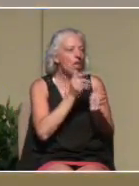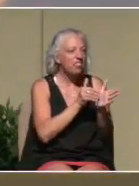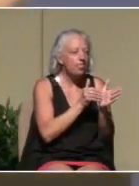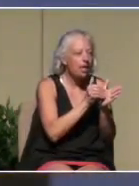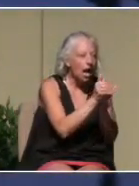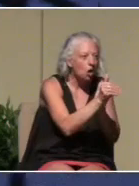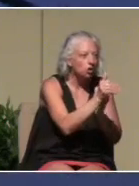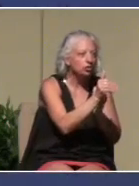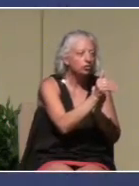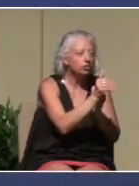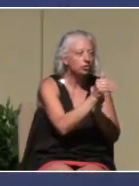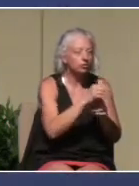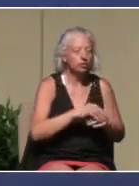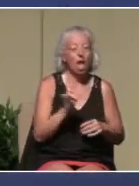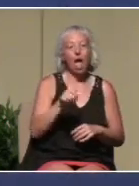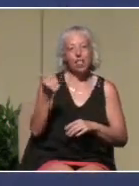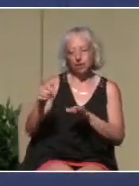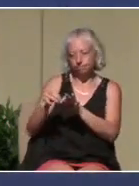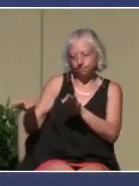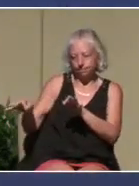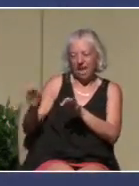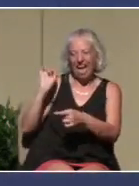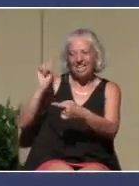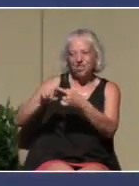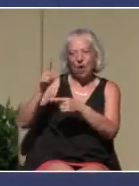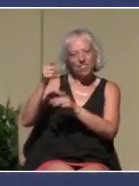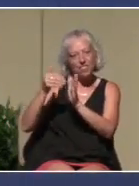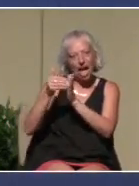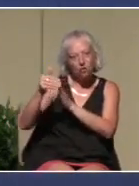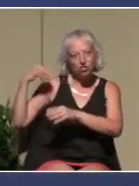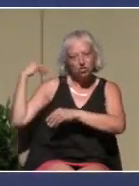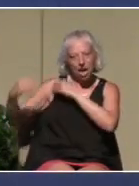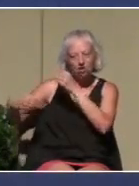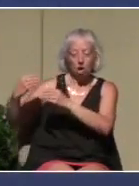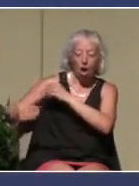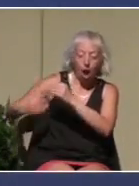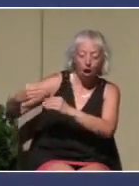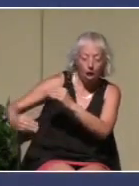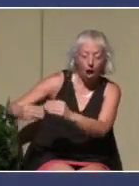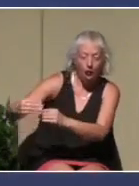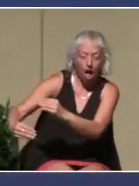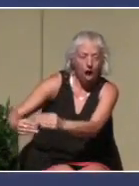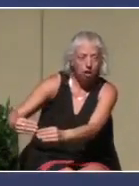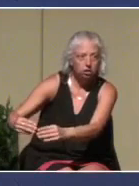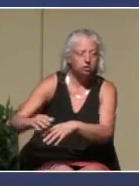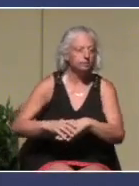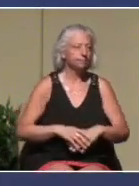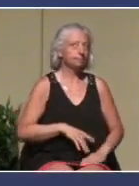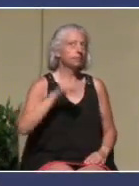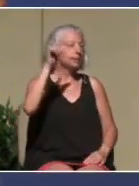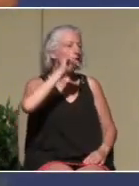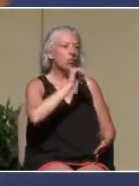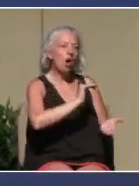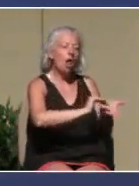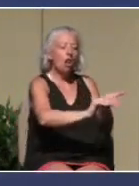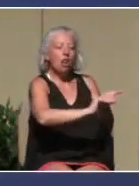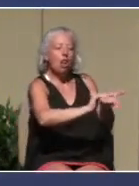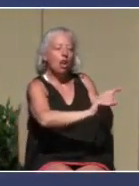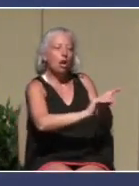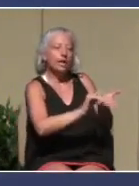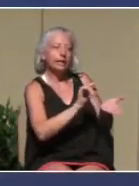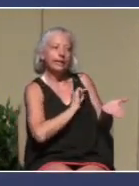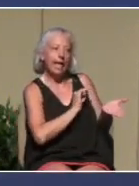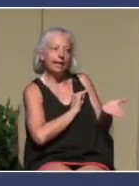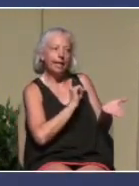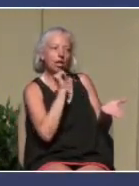another place, unto a thousand generations. This is the point. God won't excuse the guilty and the unrepentant.